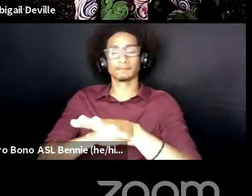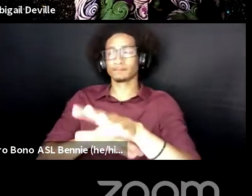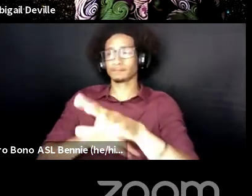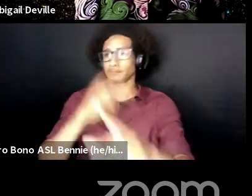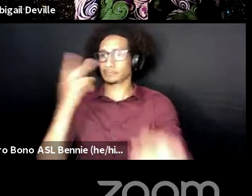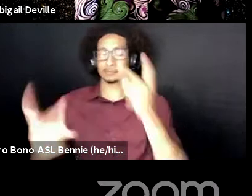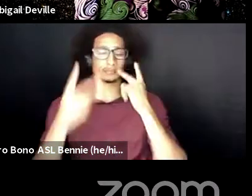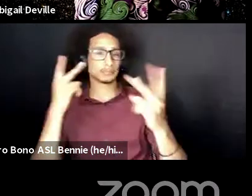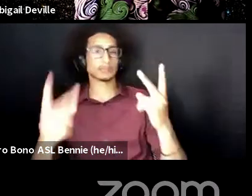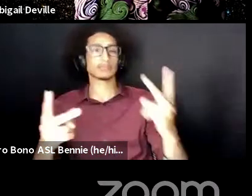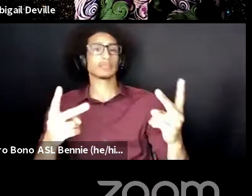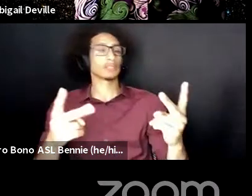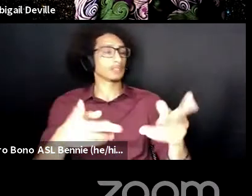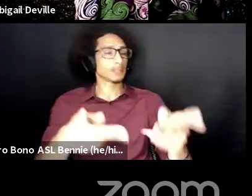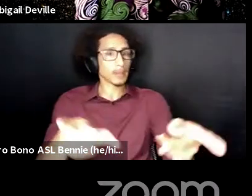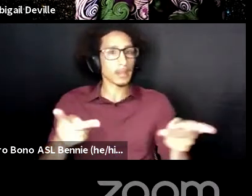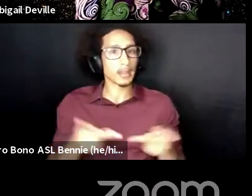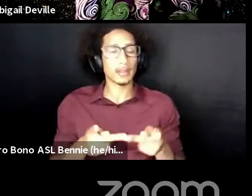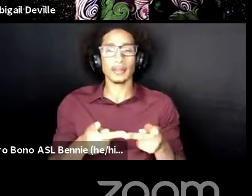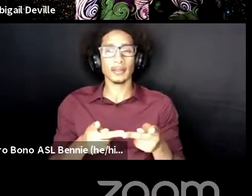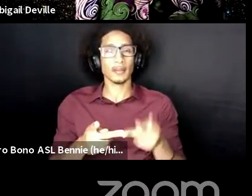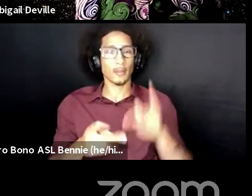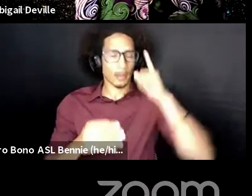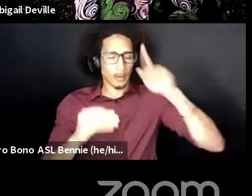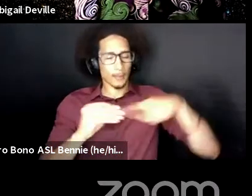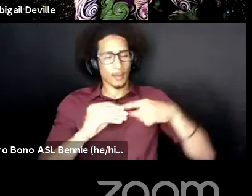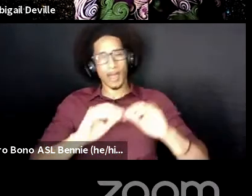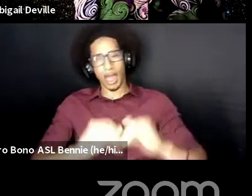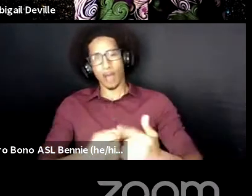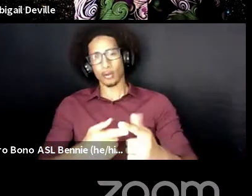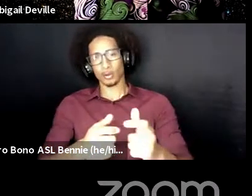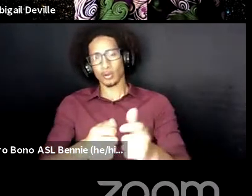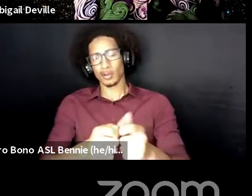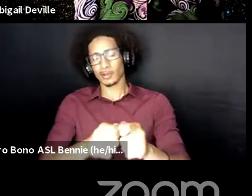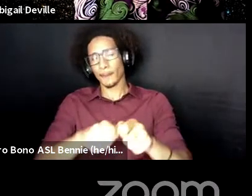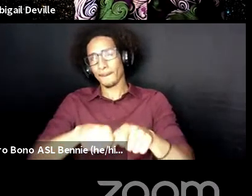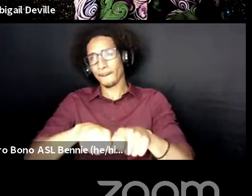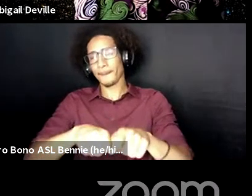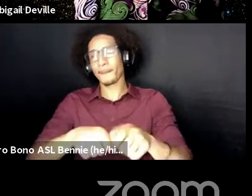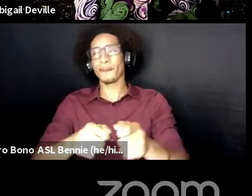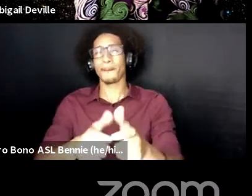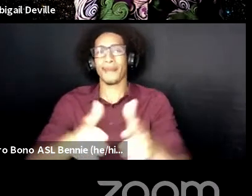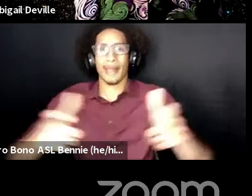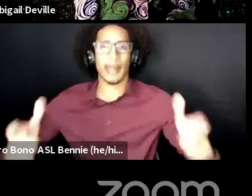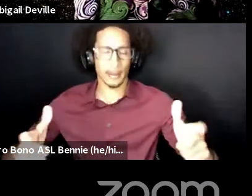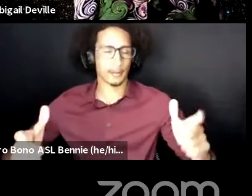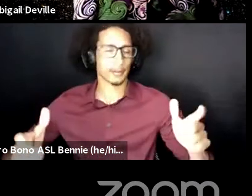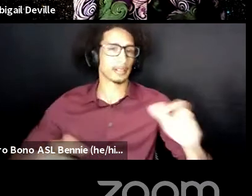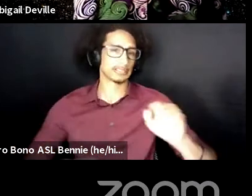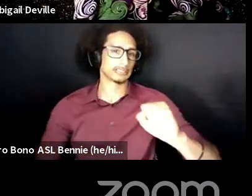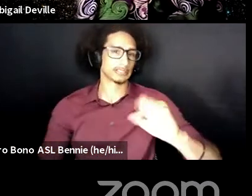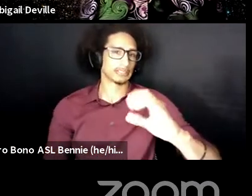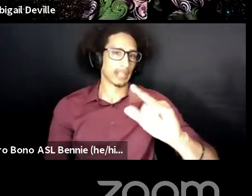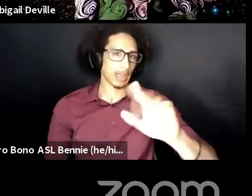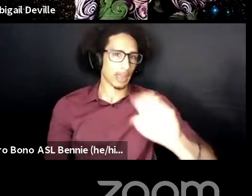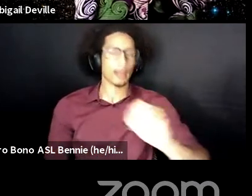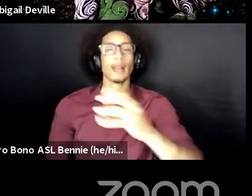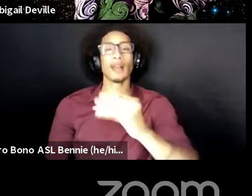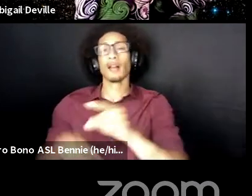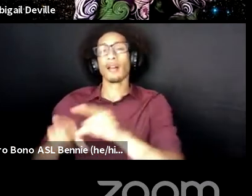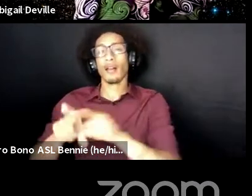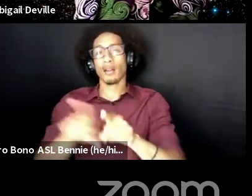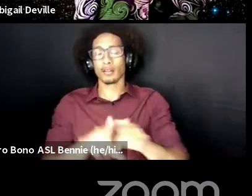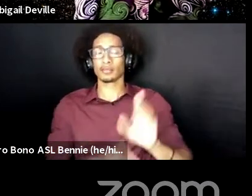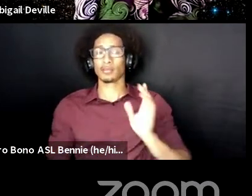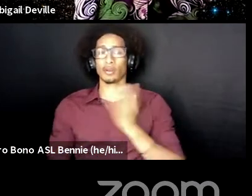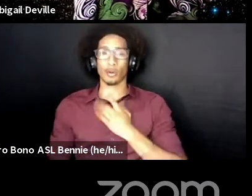get and make certain that our minds are given the breadth and depth that they need? I think a lot about